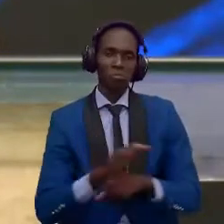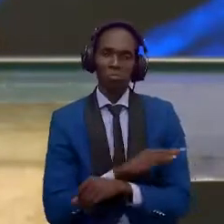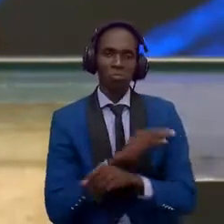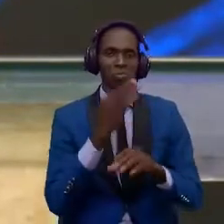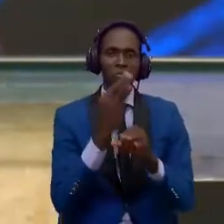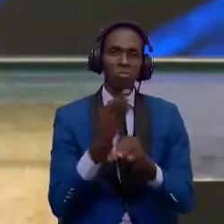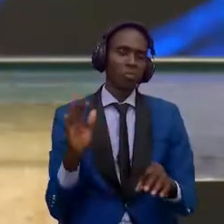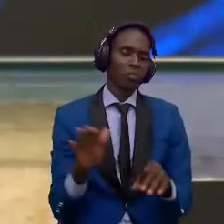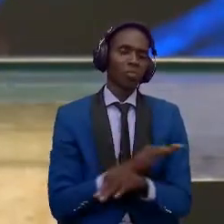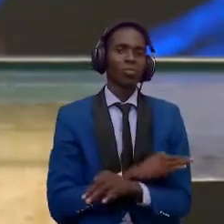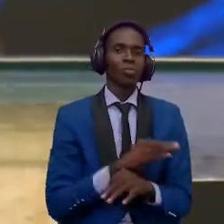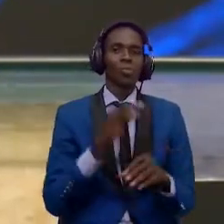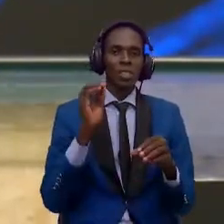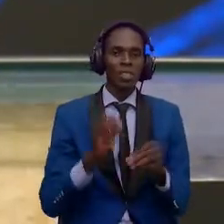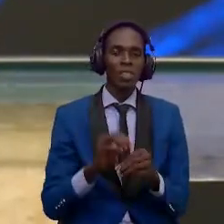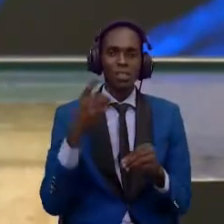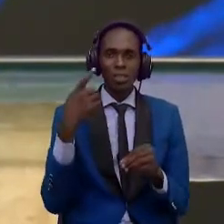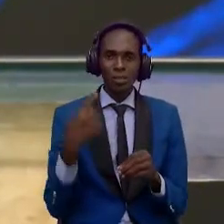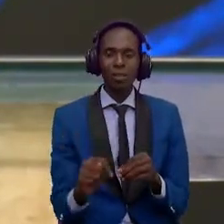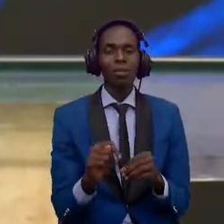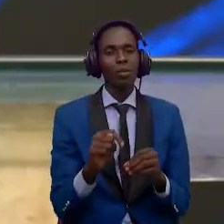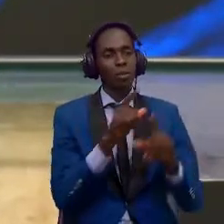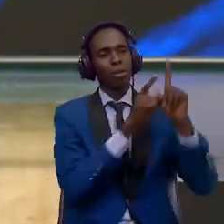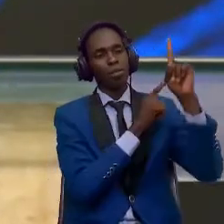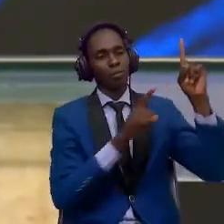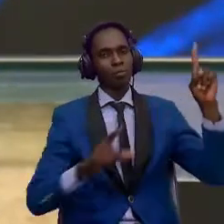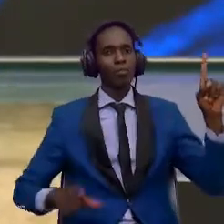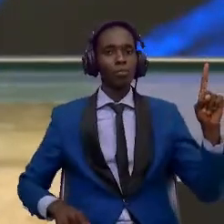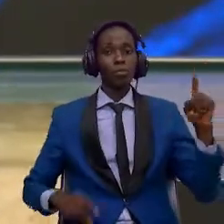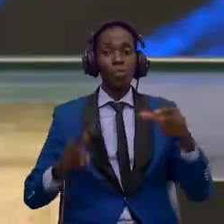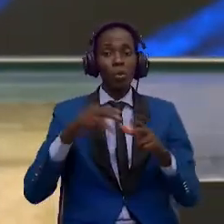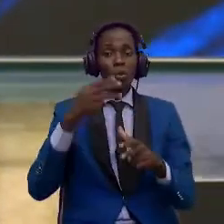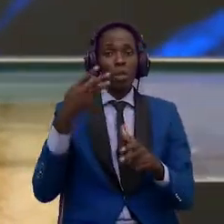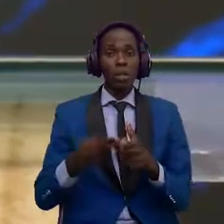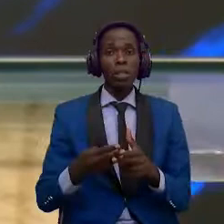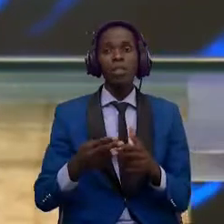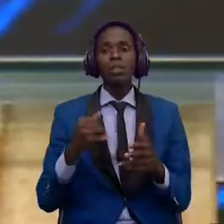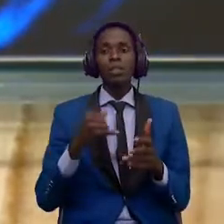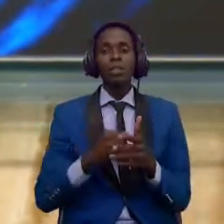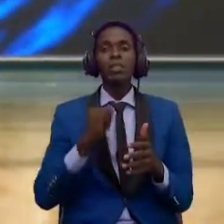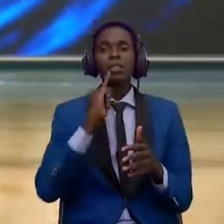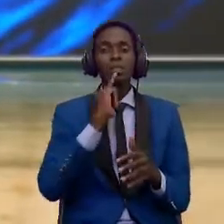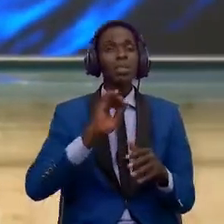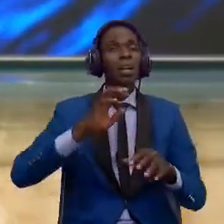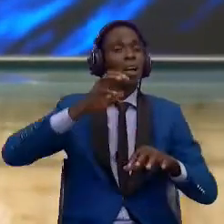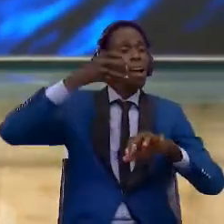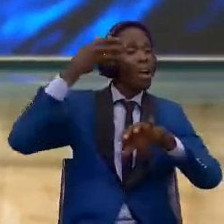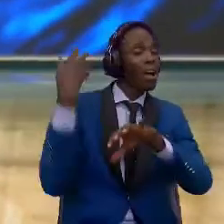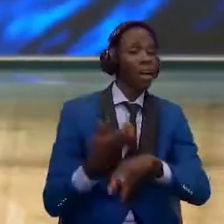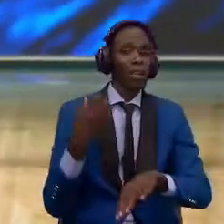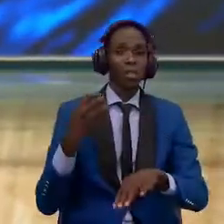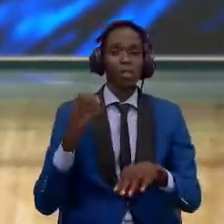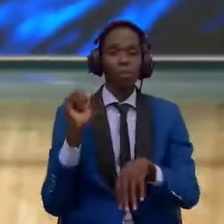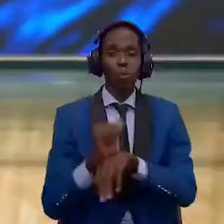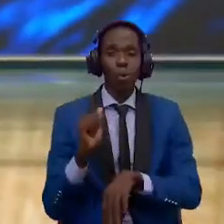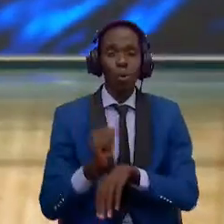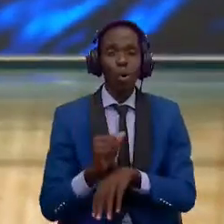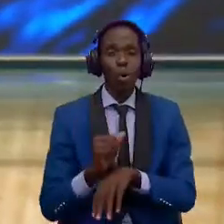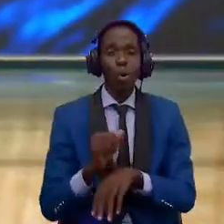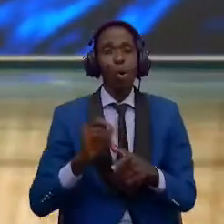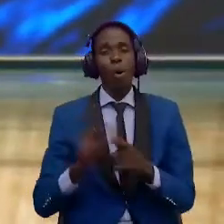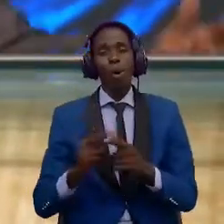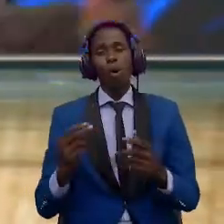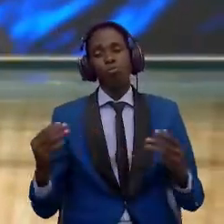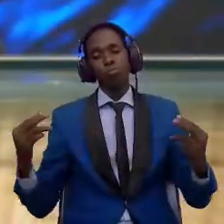conviction or not, faithful in the Lord, whether it was an uphill task or a slopy